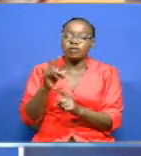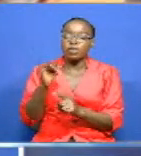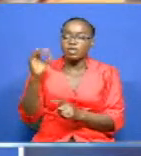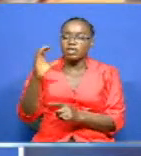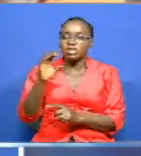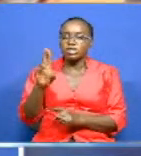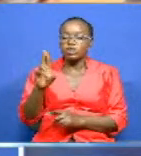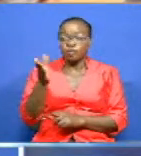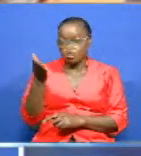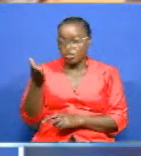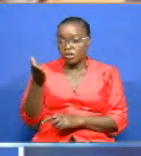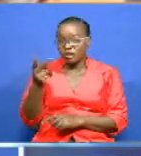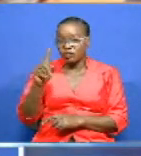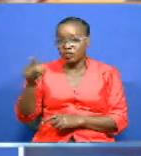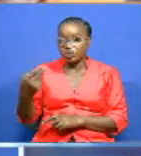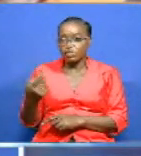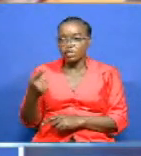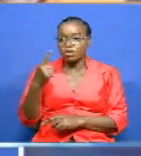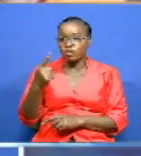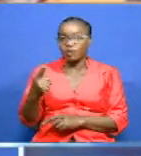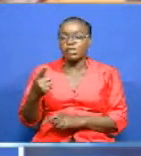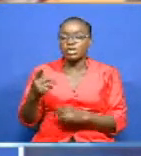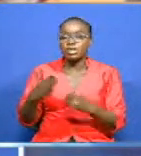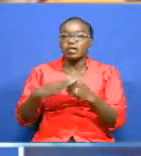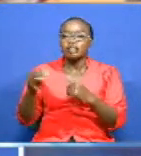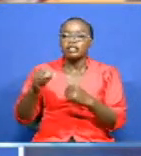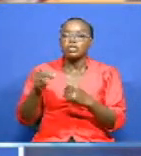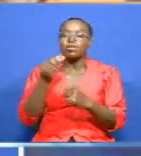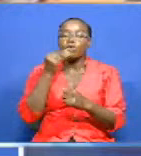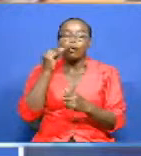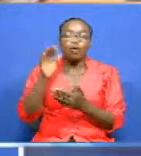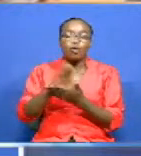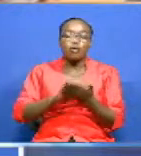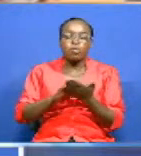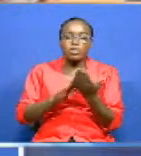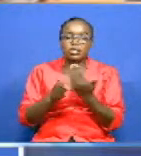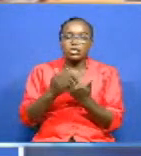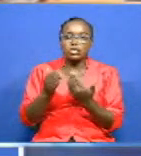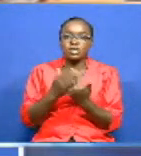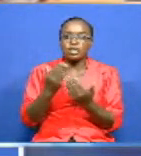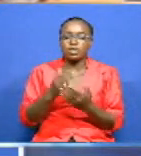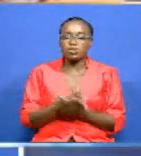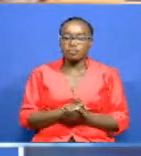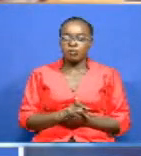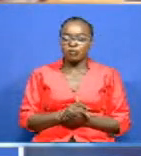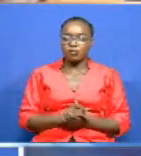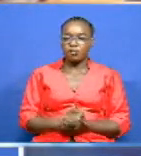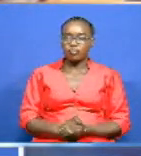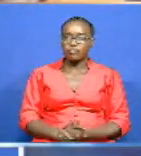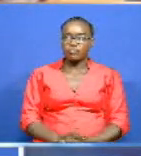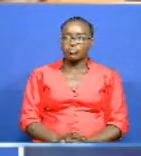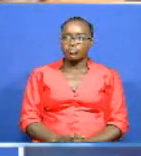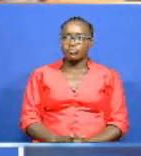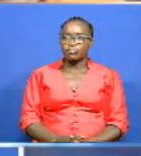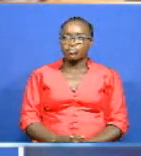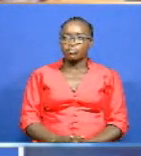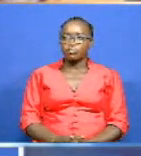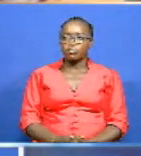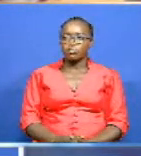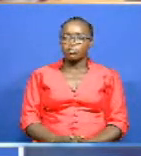unit and another 2,190 under home-based care. Nancy Okware, Channel One